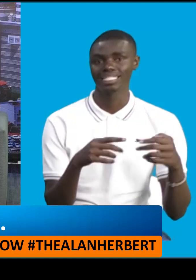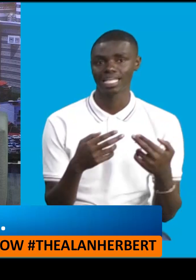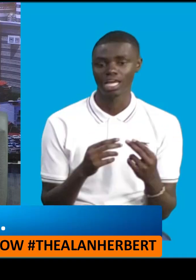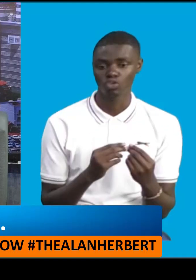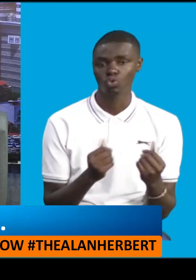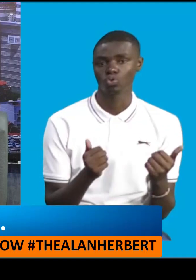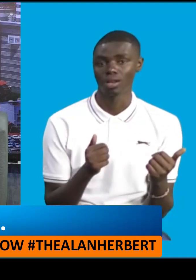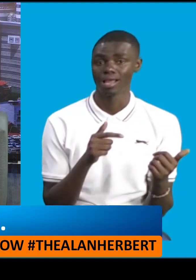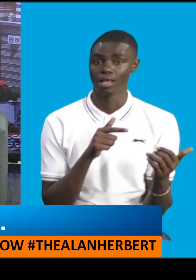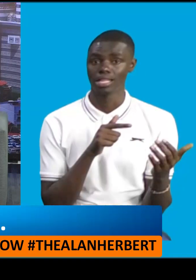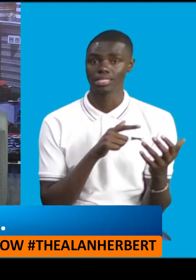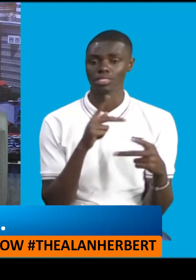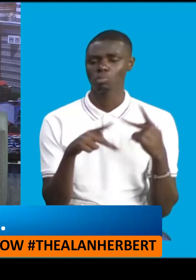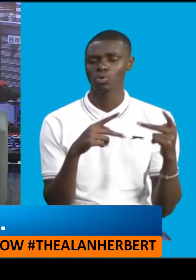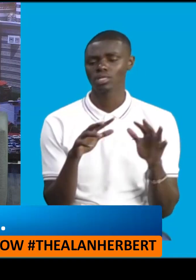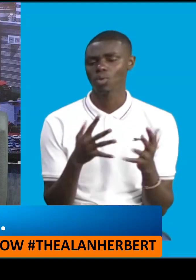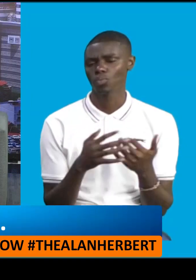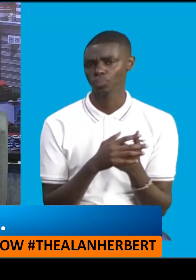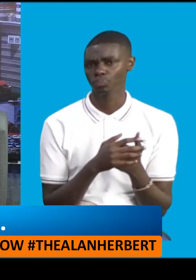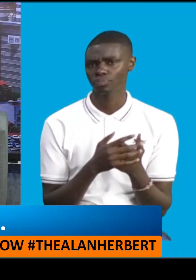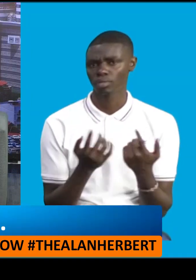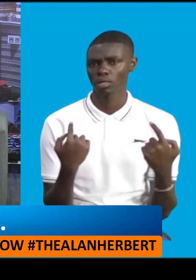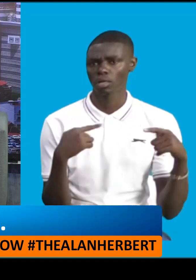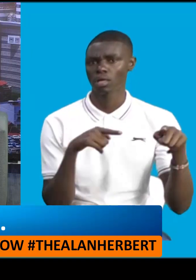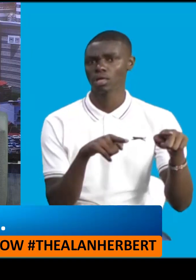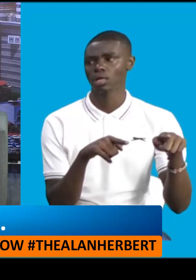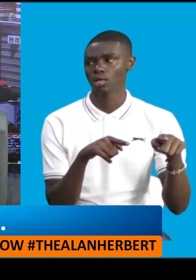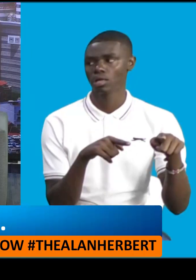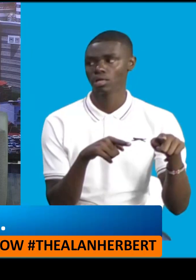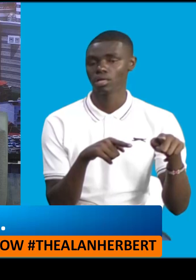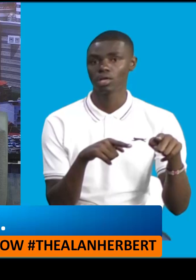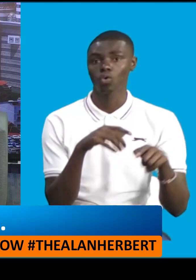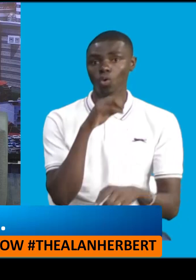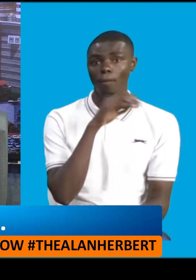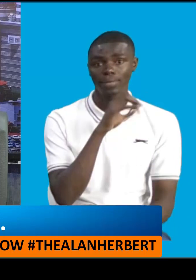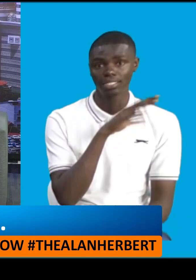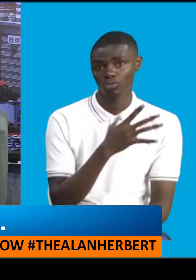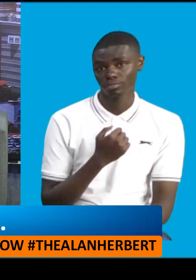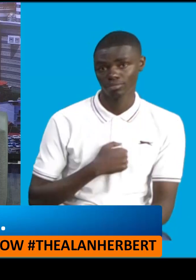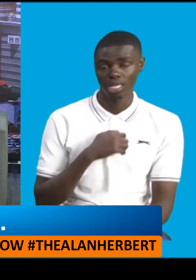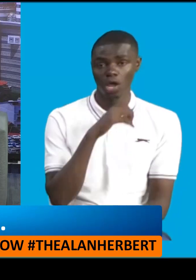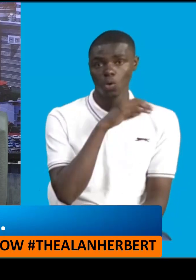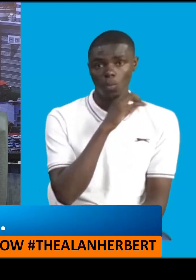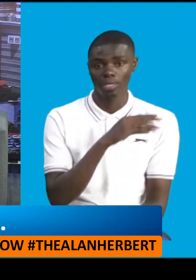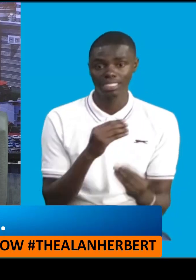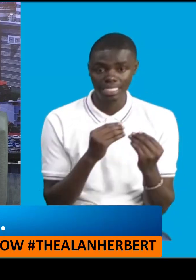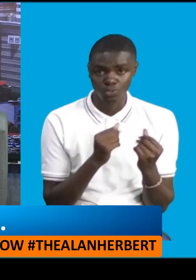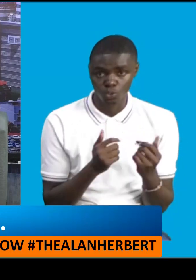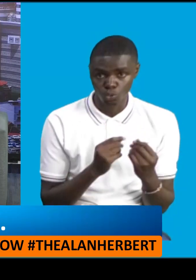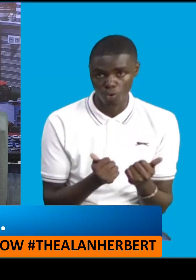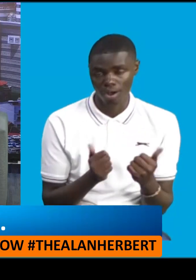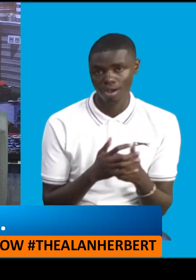compliant resolution? How does this process look like? The complaint or complaint? Complaint resolution.